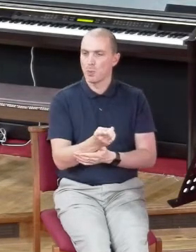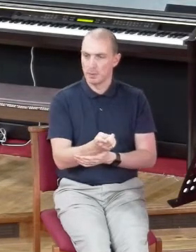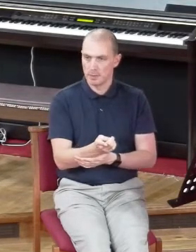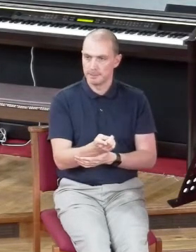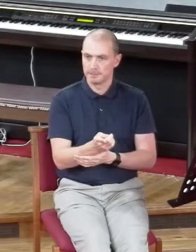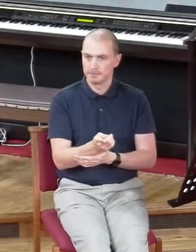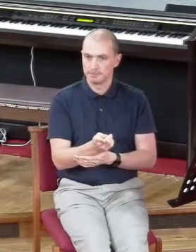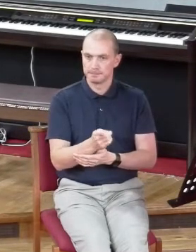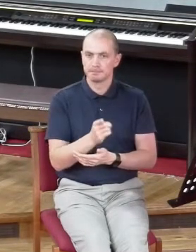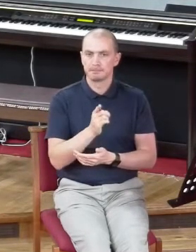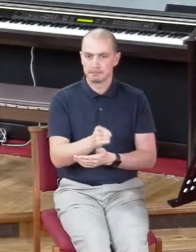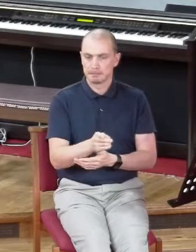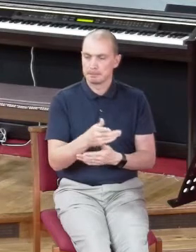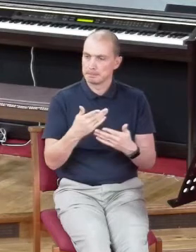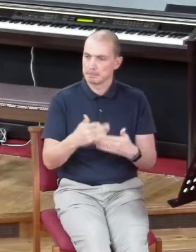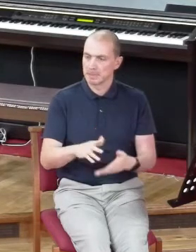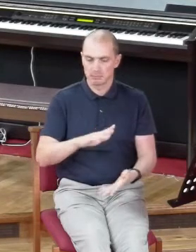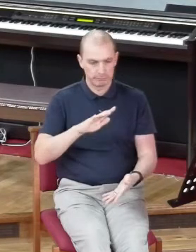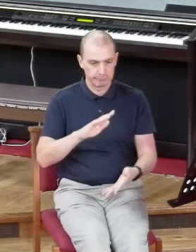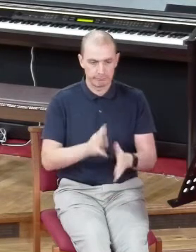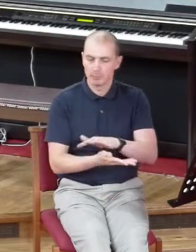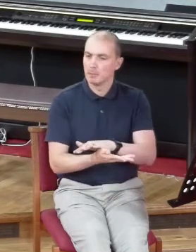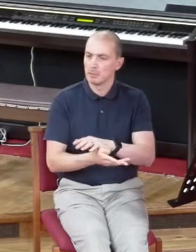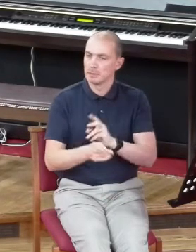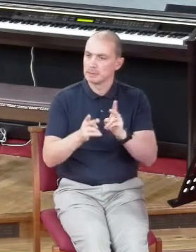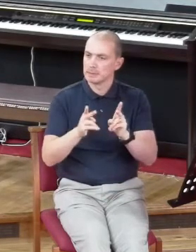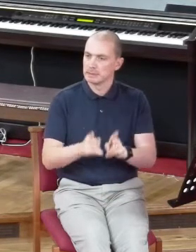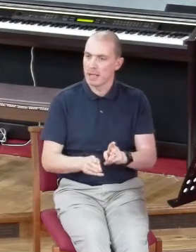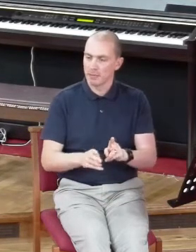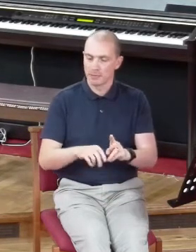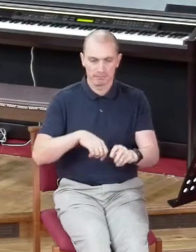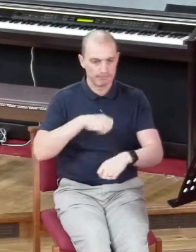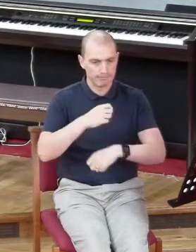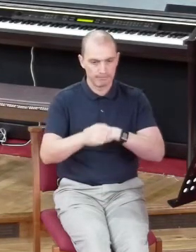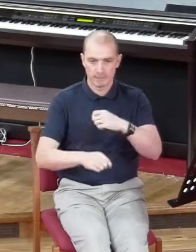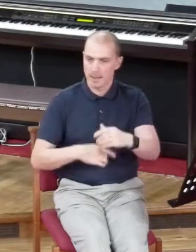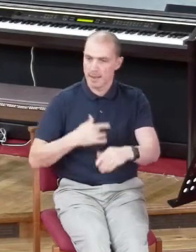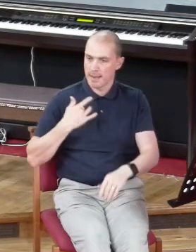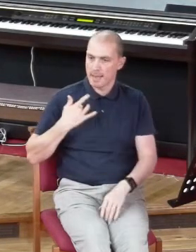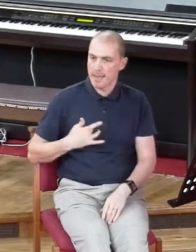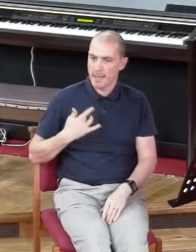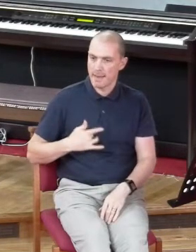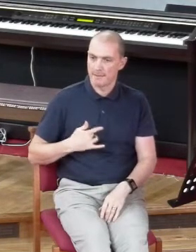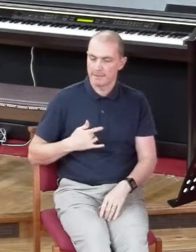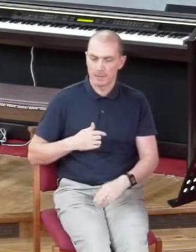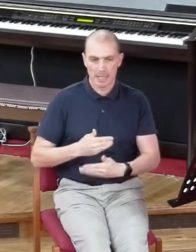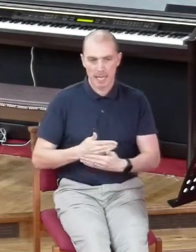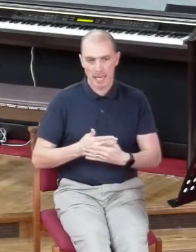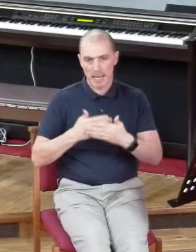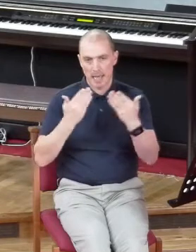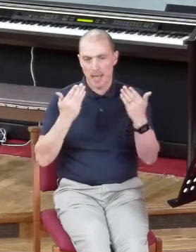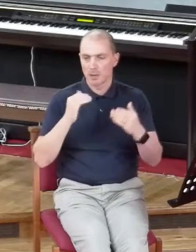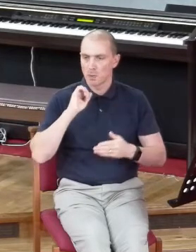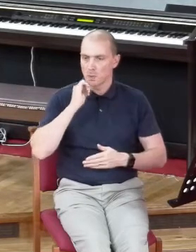who has destroyed death and has brought life and immortality to light through the